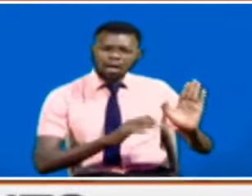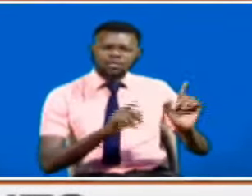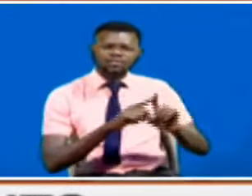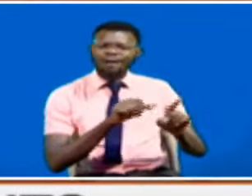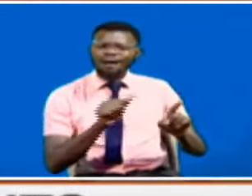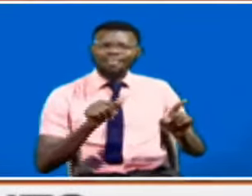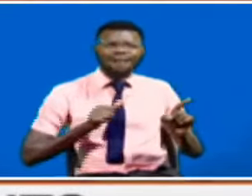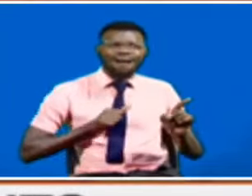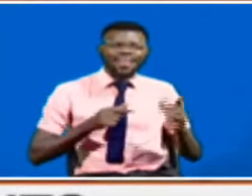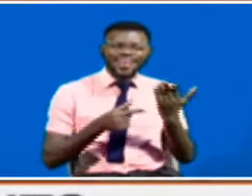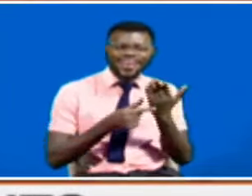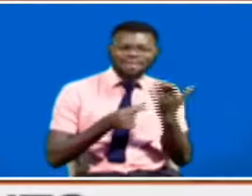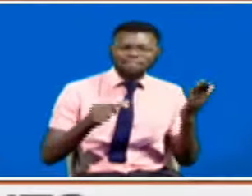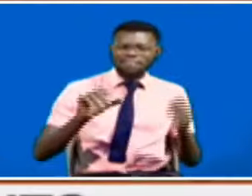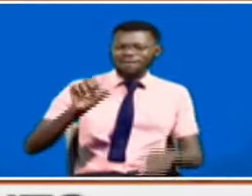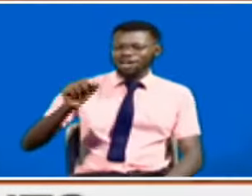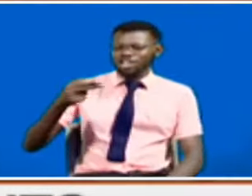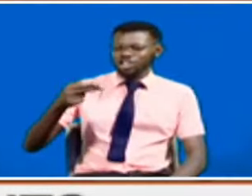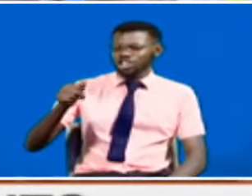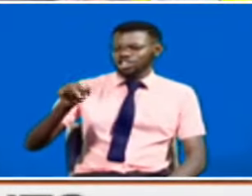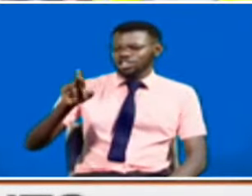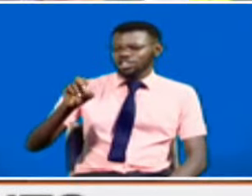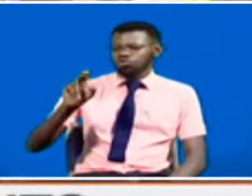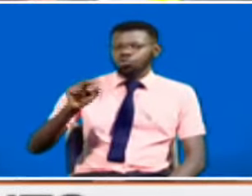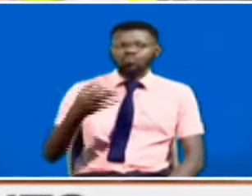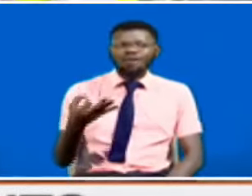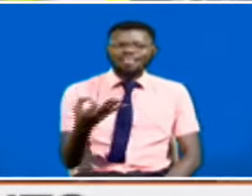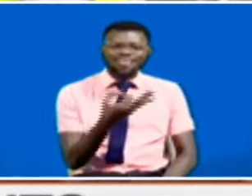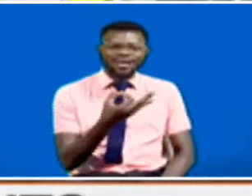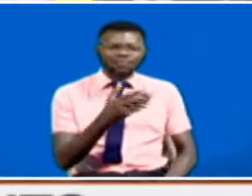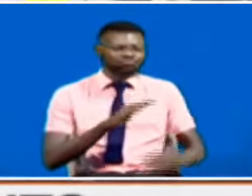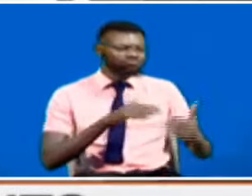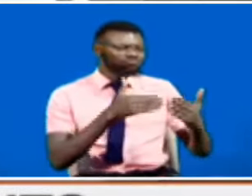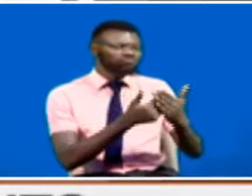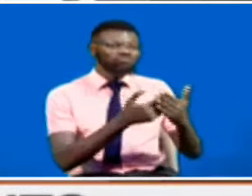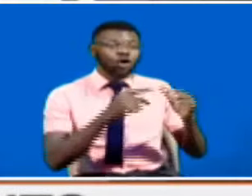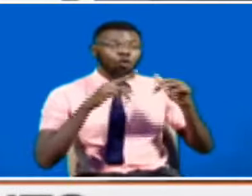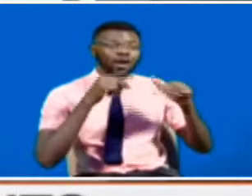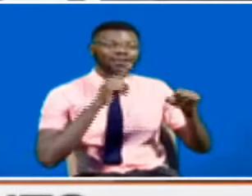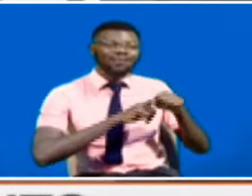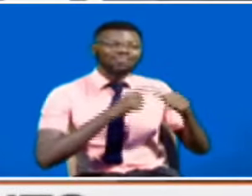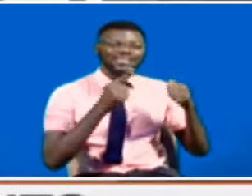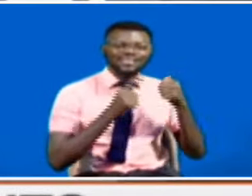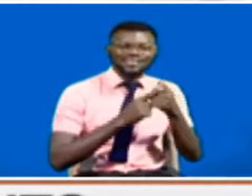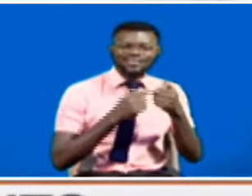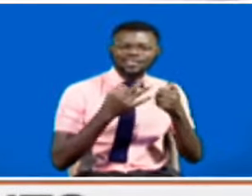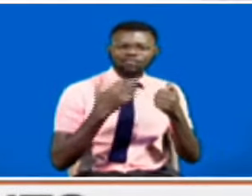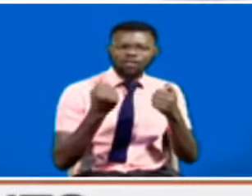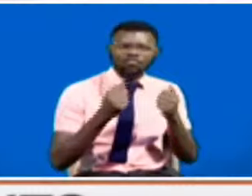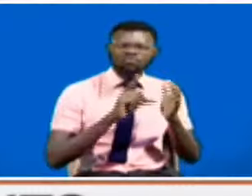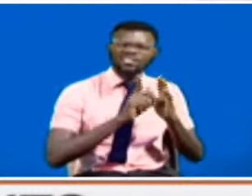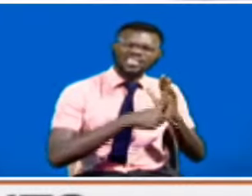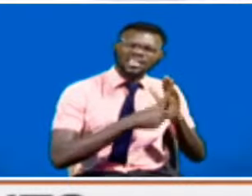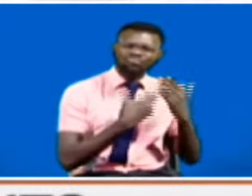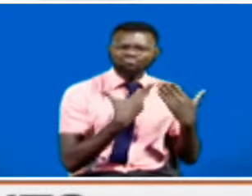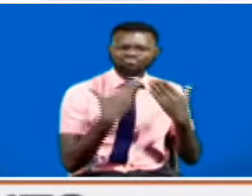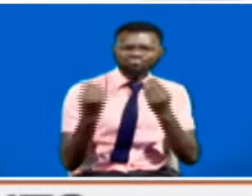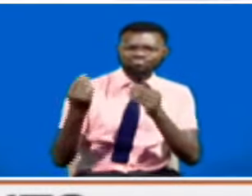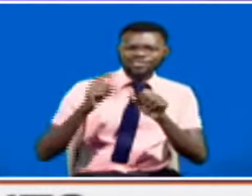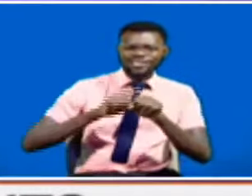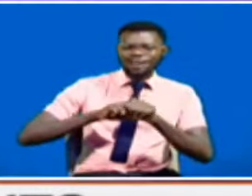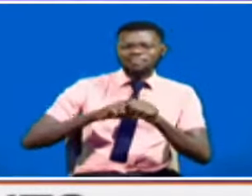lady believed to be Sharon Kosgei Chepkirui, arrived at around 6:36 p.m. and left at 8:58